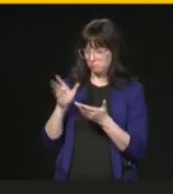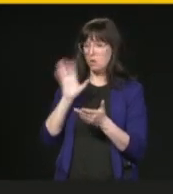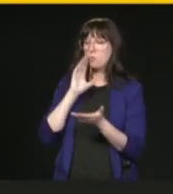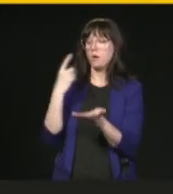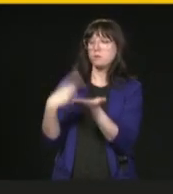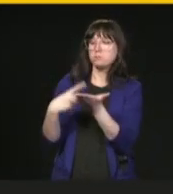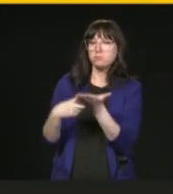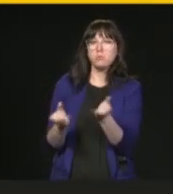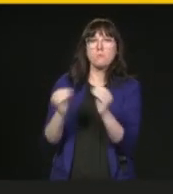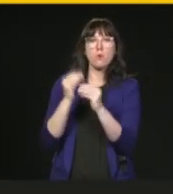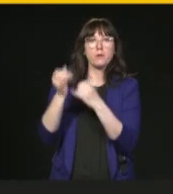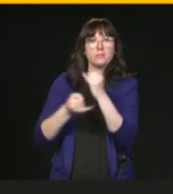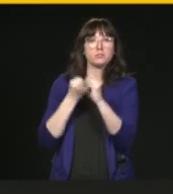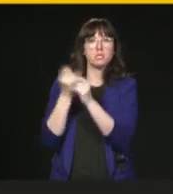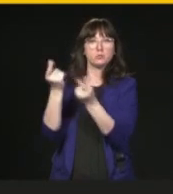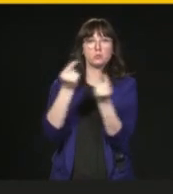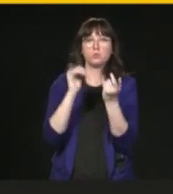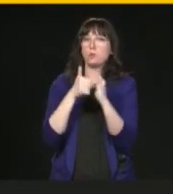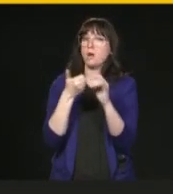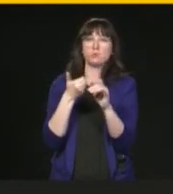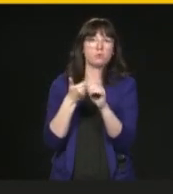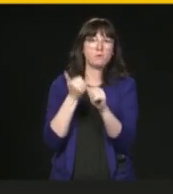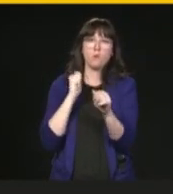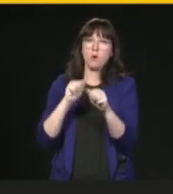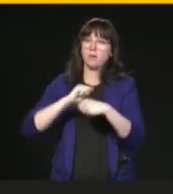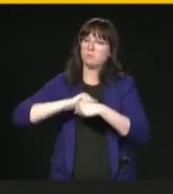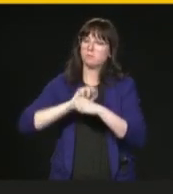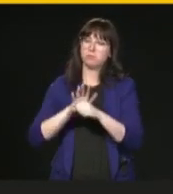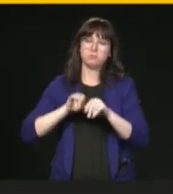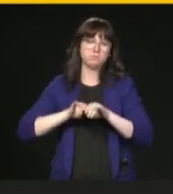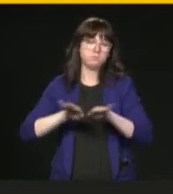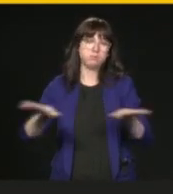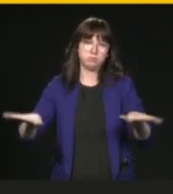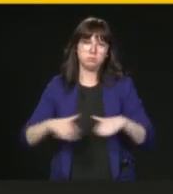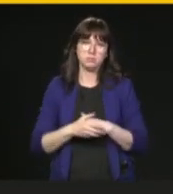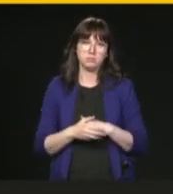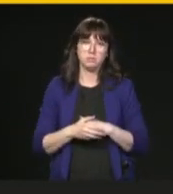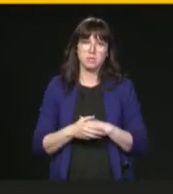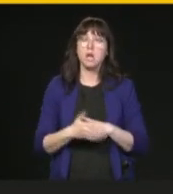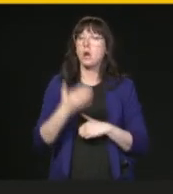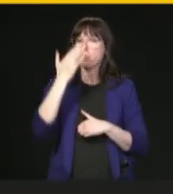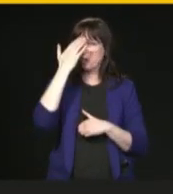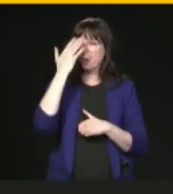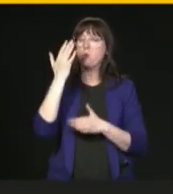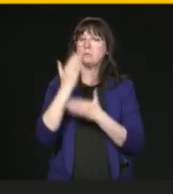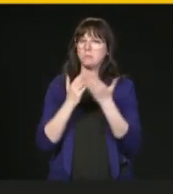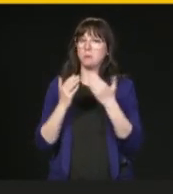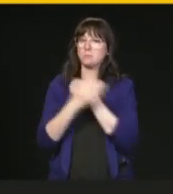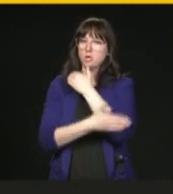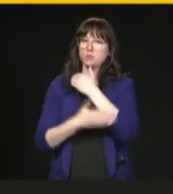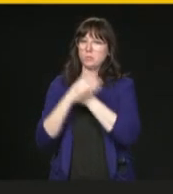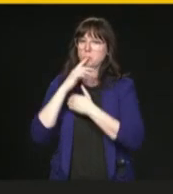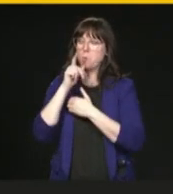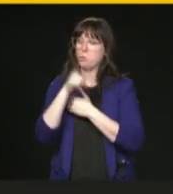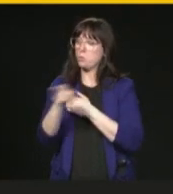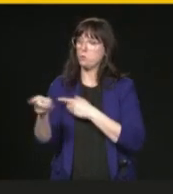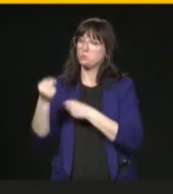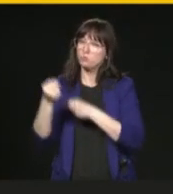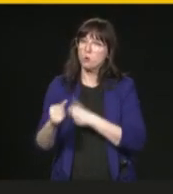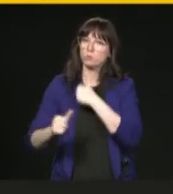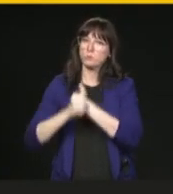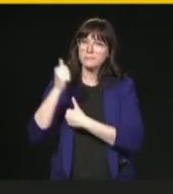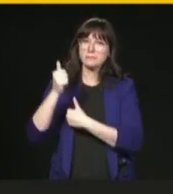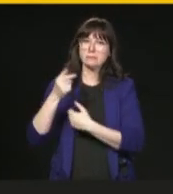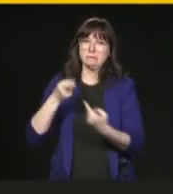in international efforts to fight this virus. We know that support for vulnerable countries who are struggling with